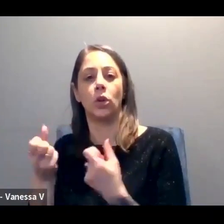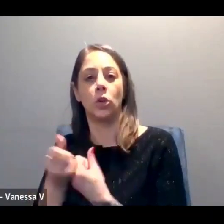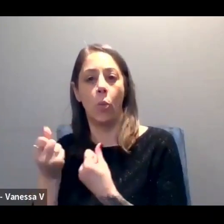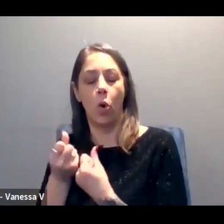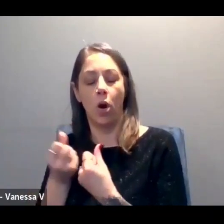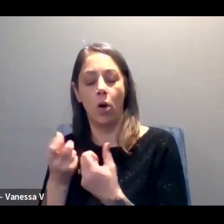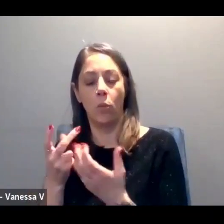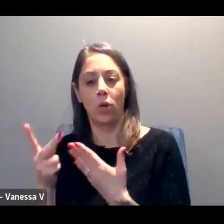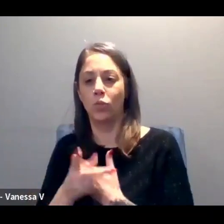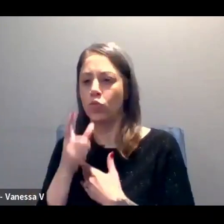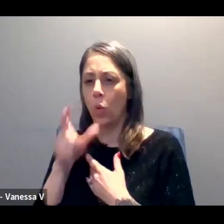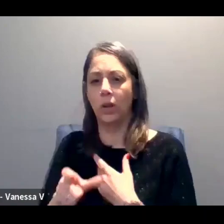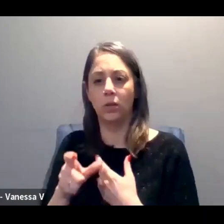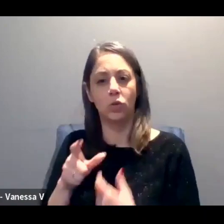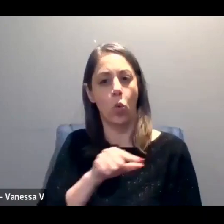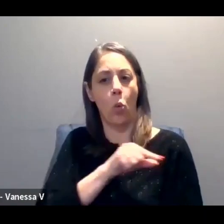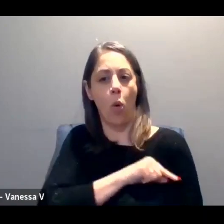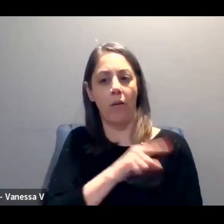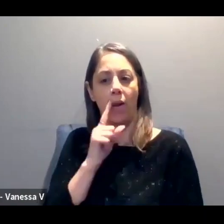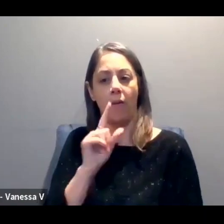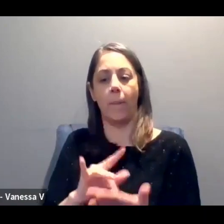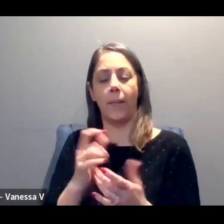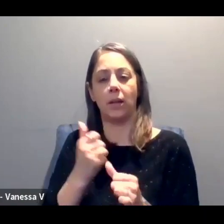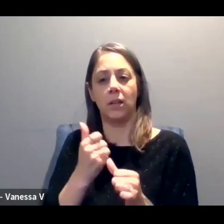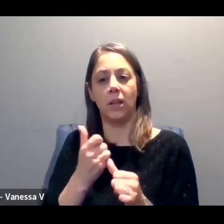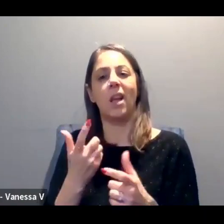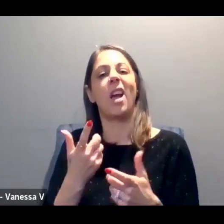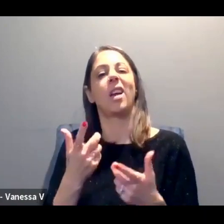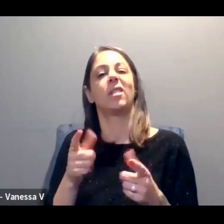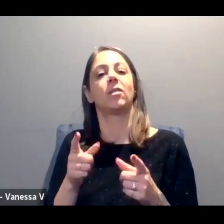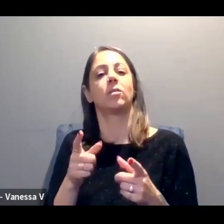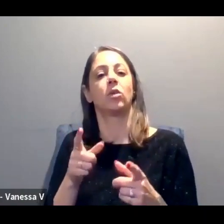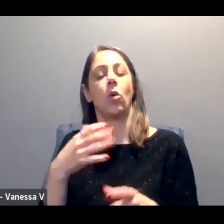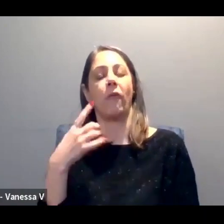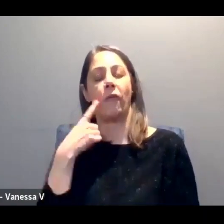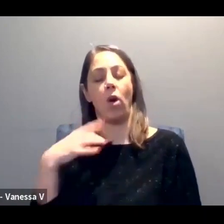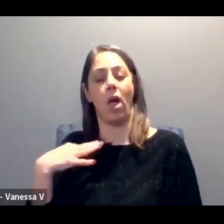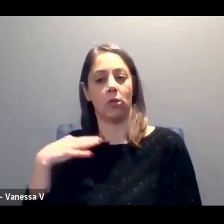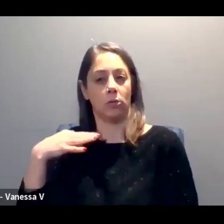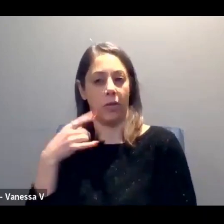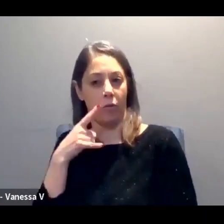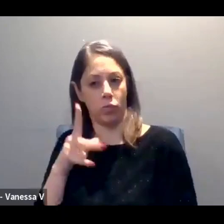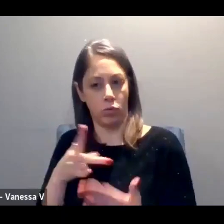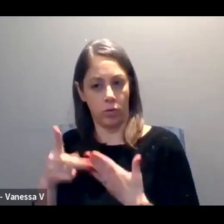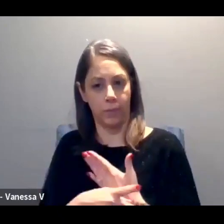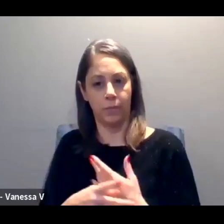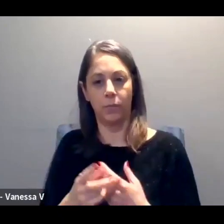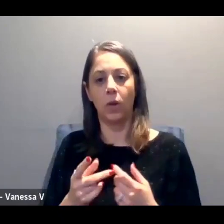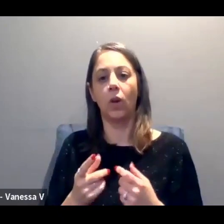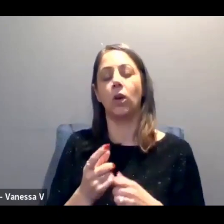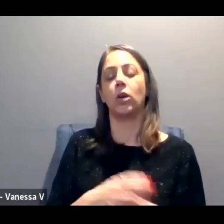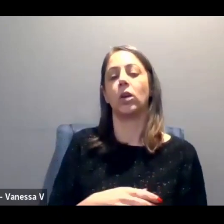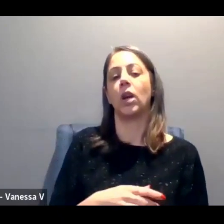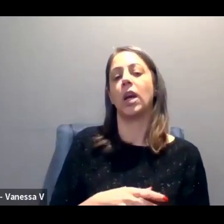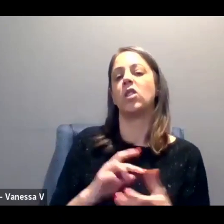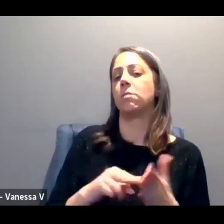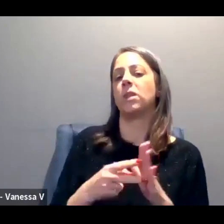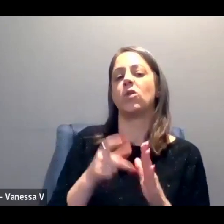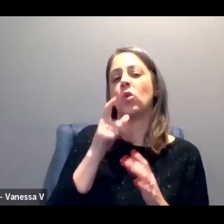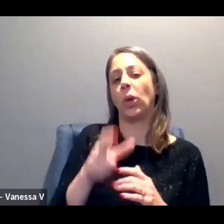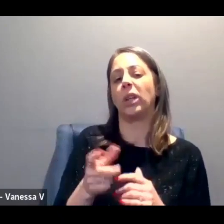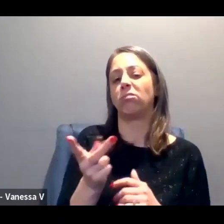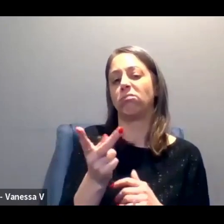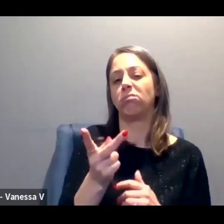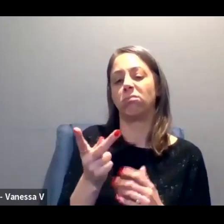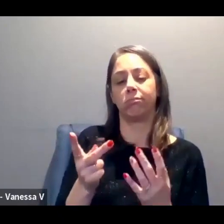to qualify for medical assistance to be eligible for these programs. What you do need to do is not need like 24/7 care,